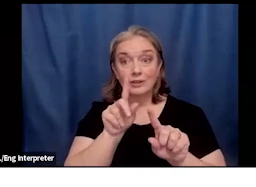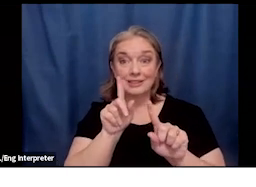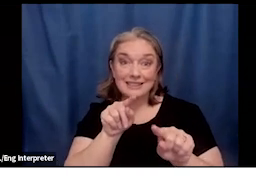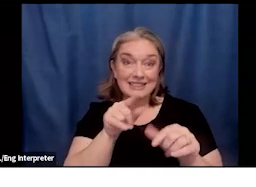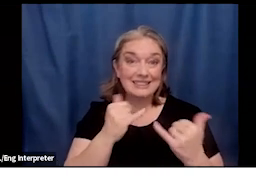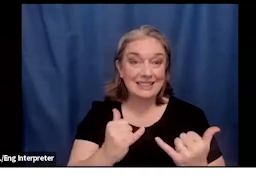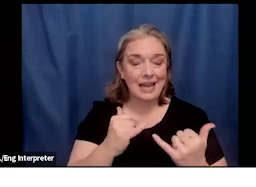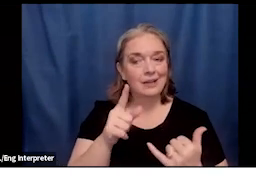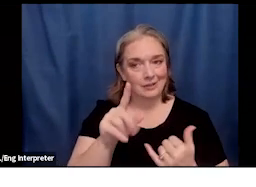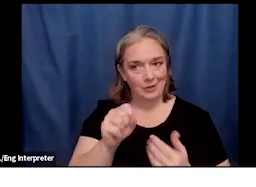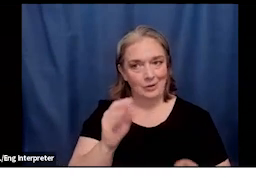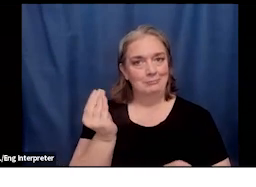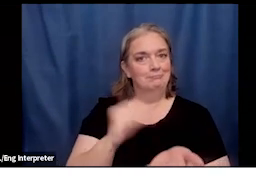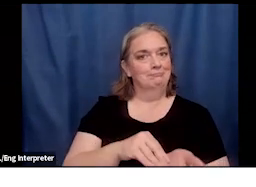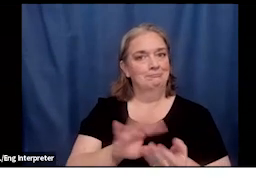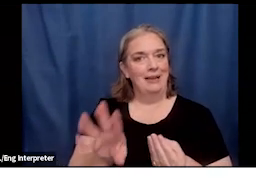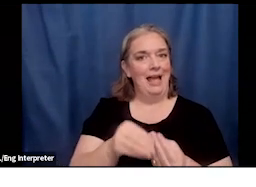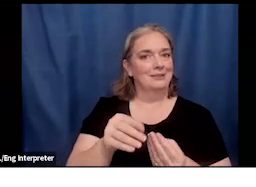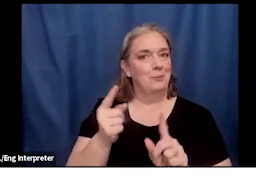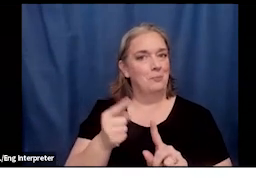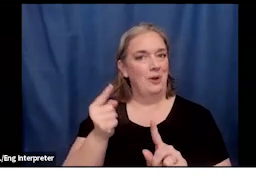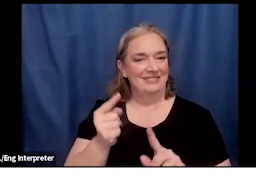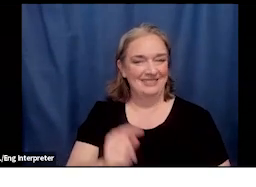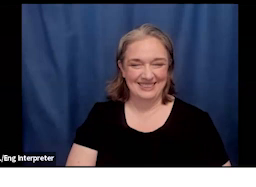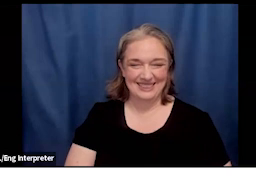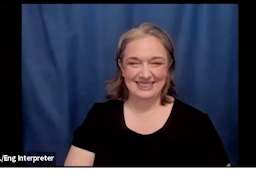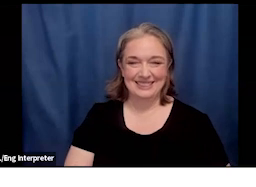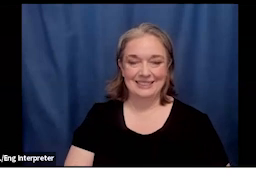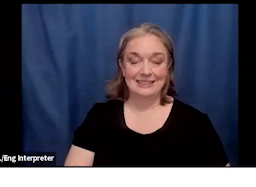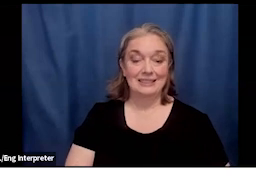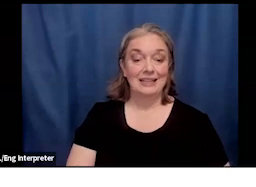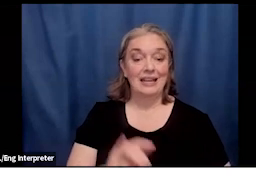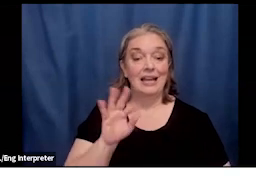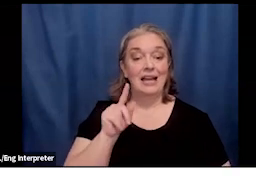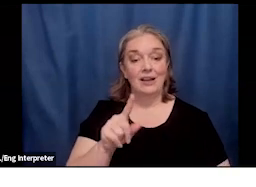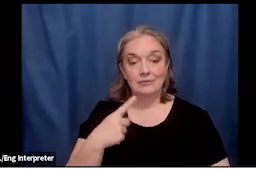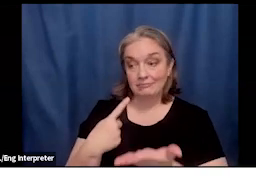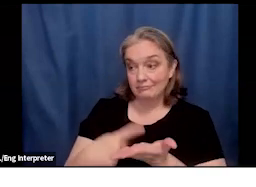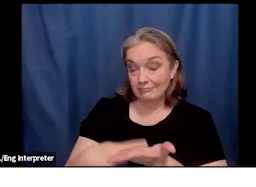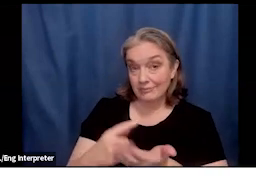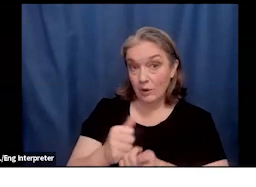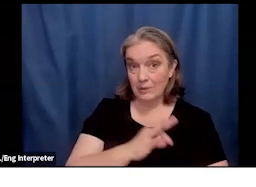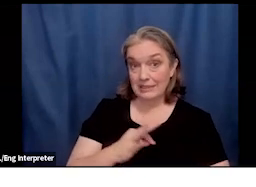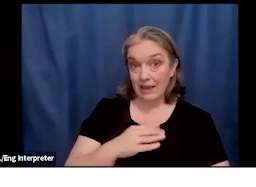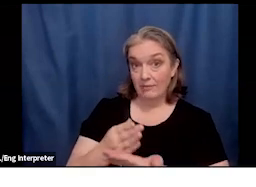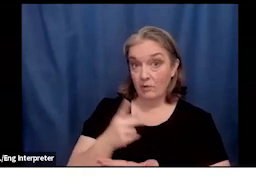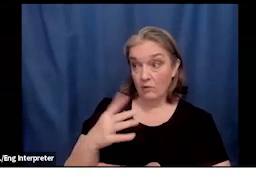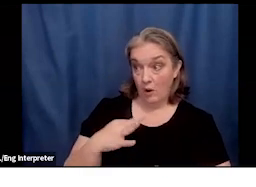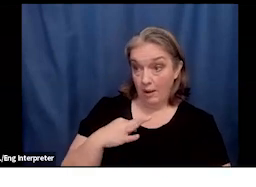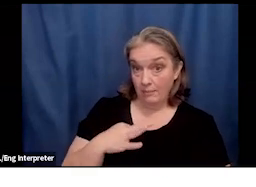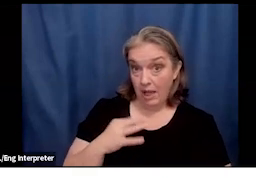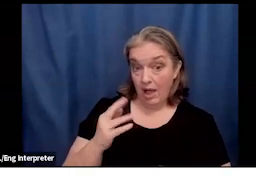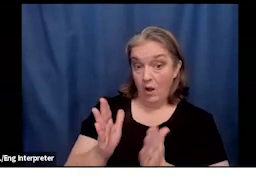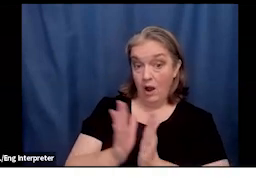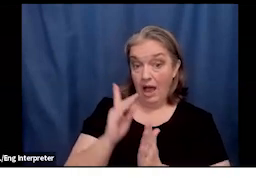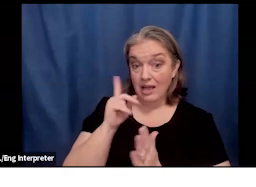today, you can get that extra point. And if you've consulted with arts and history staff prior to applying or requesting a draft